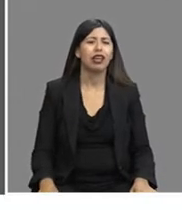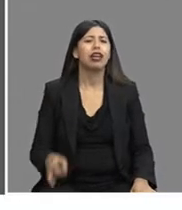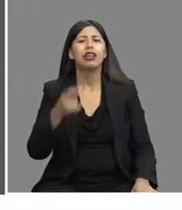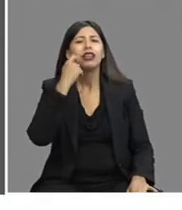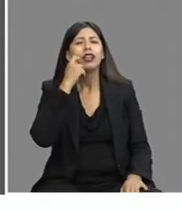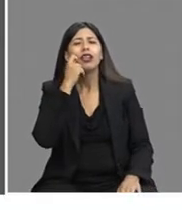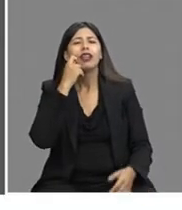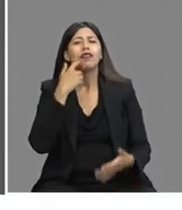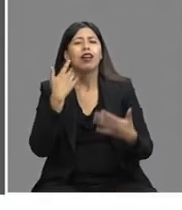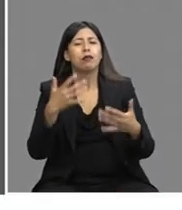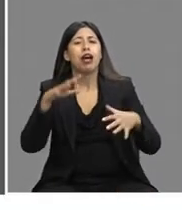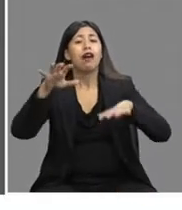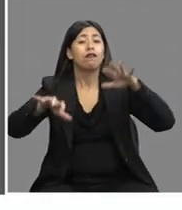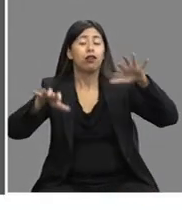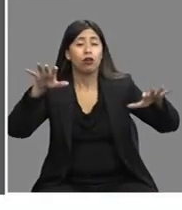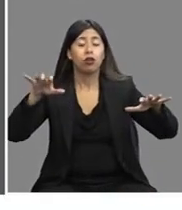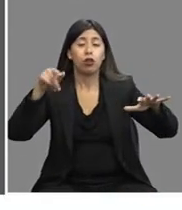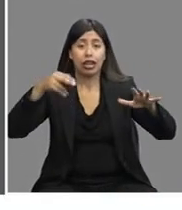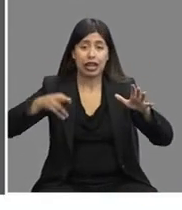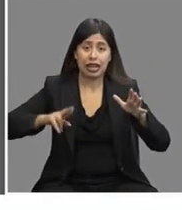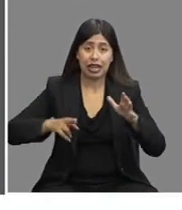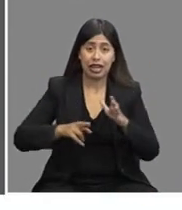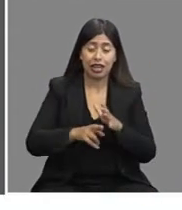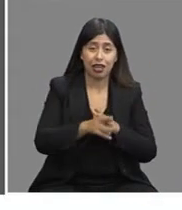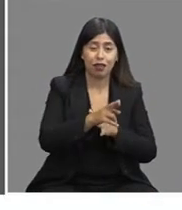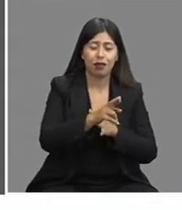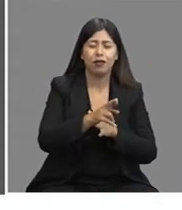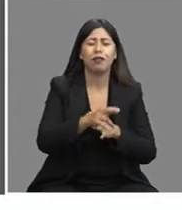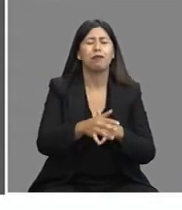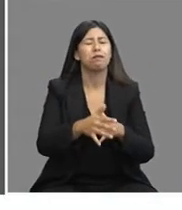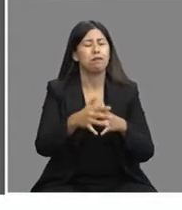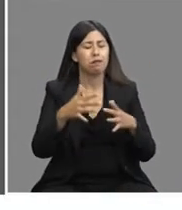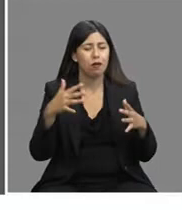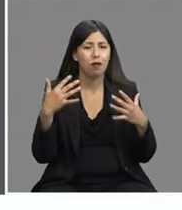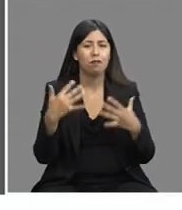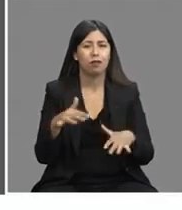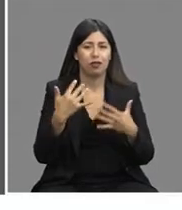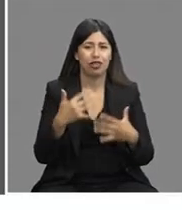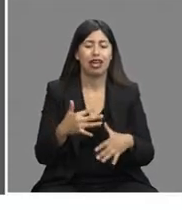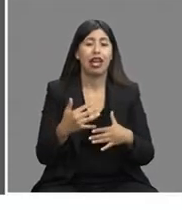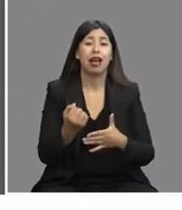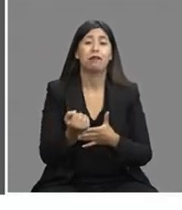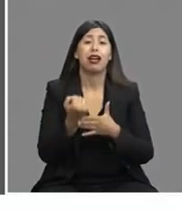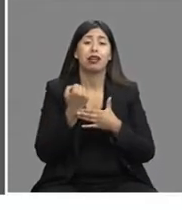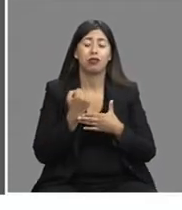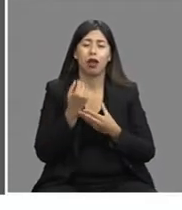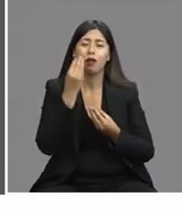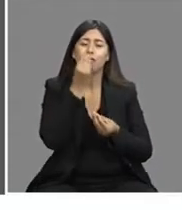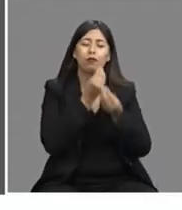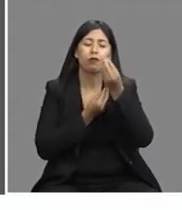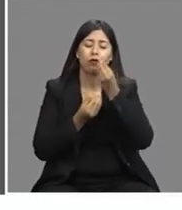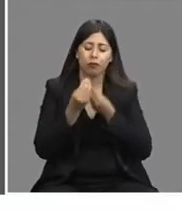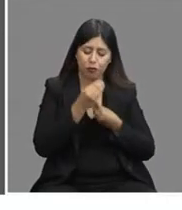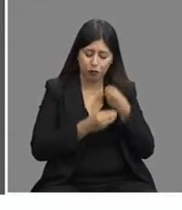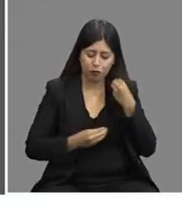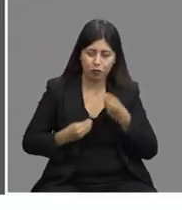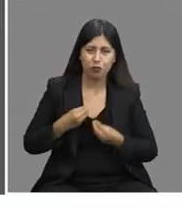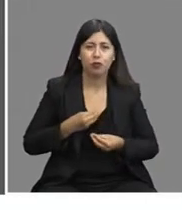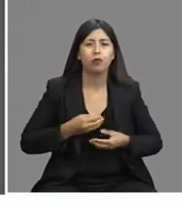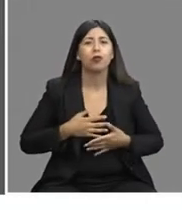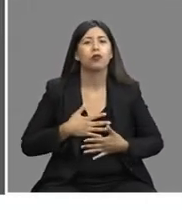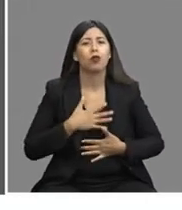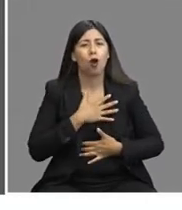these rivers, they're really important in supplying the nutrition for these freely drifting plant-like organisms called the